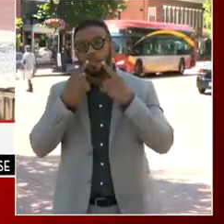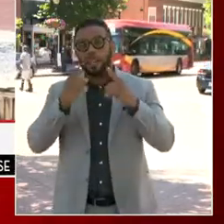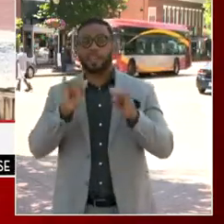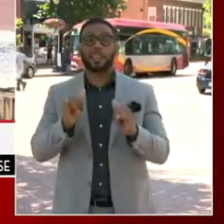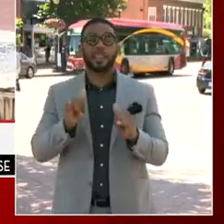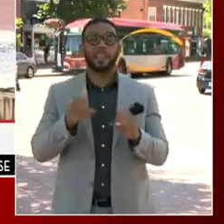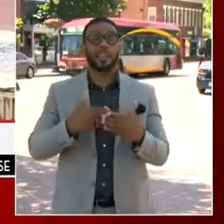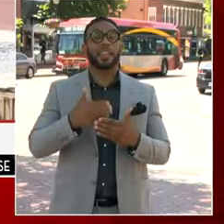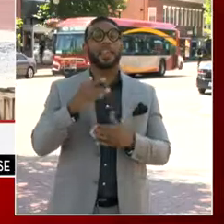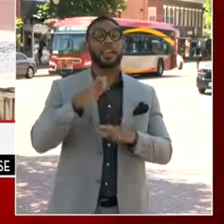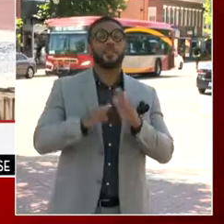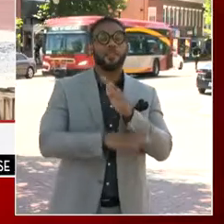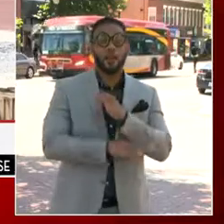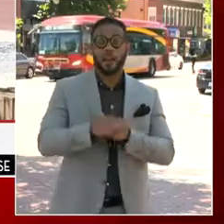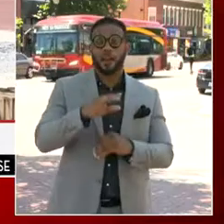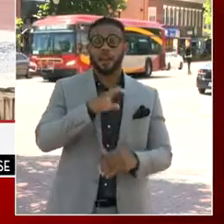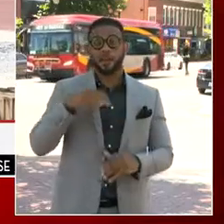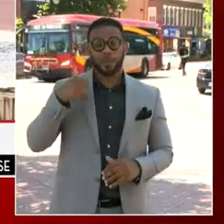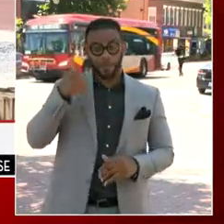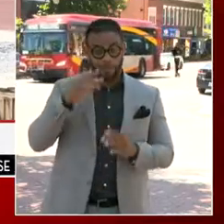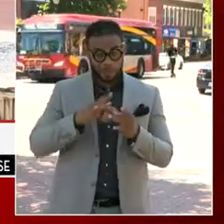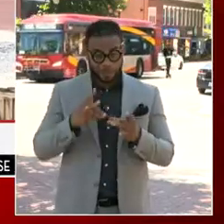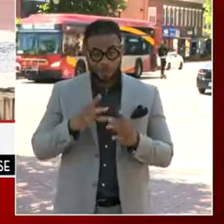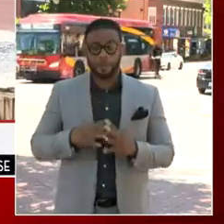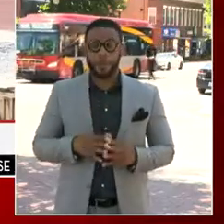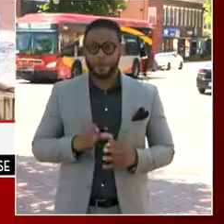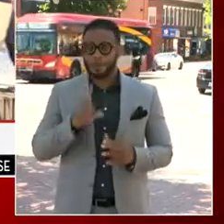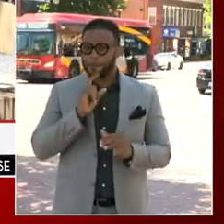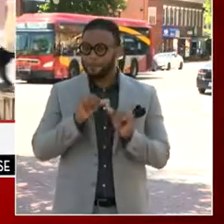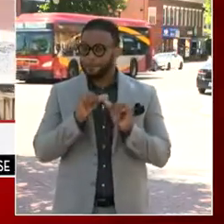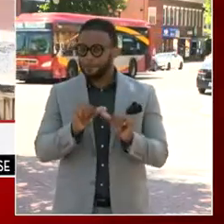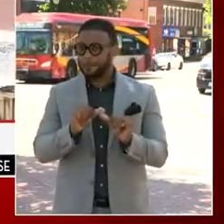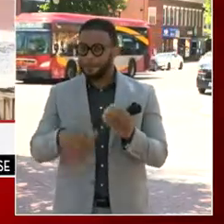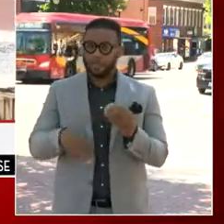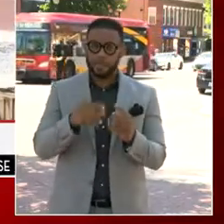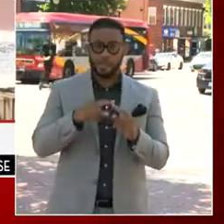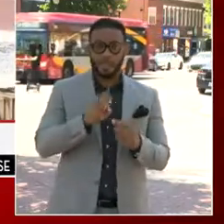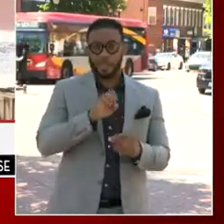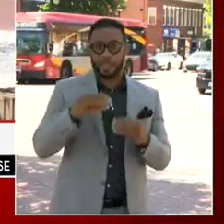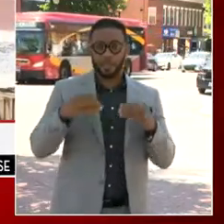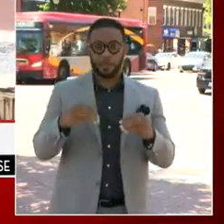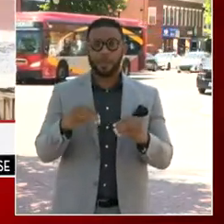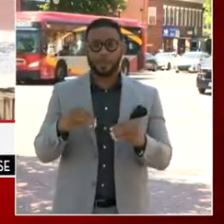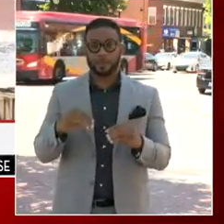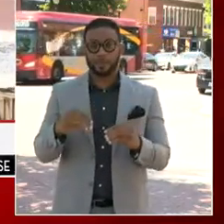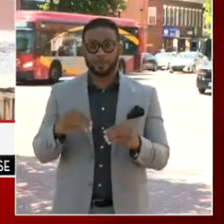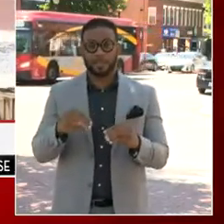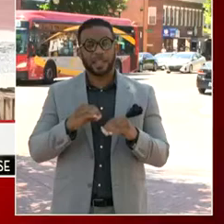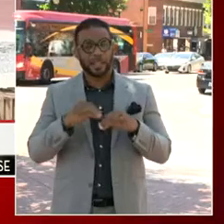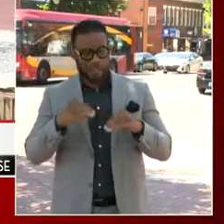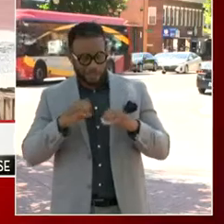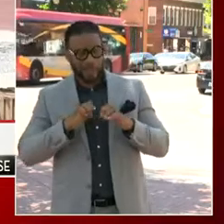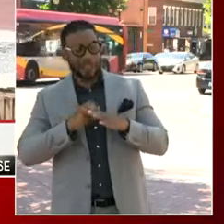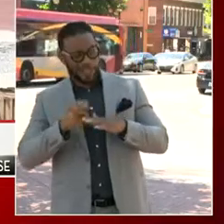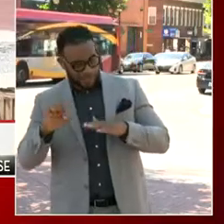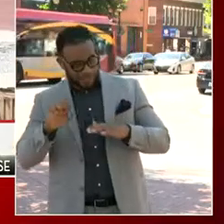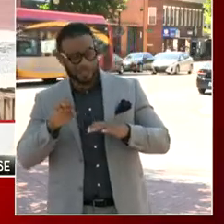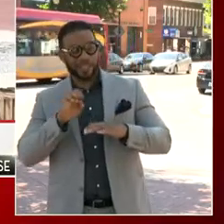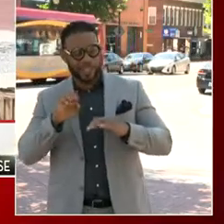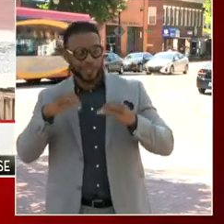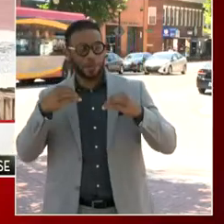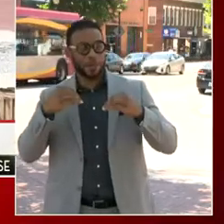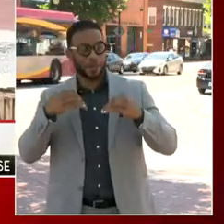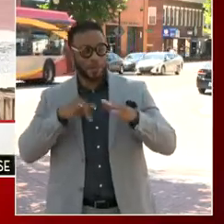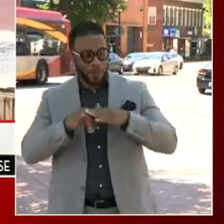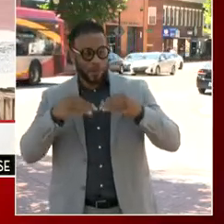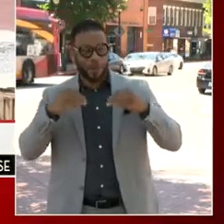that coming this fall, as the commissioner mentioned, there will be permanent additions to the Eastern Metro Market Park, an